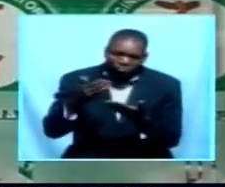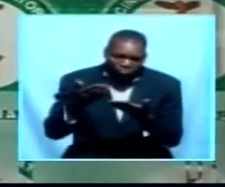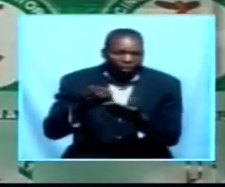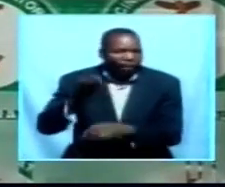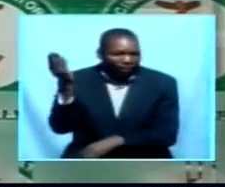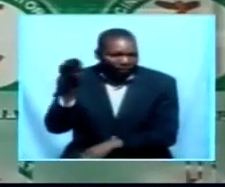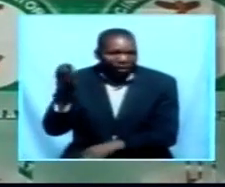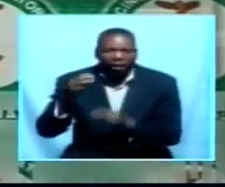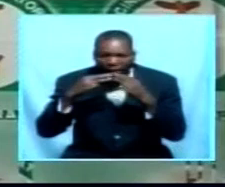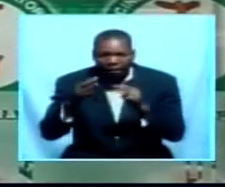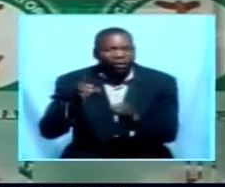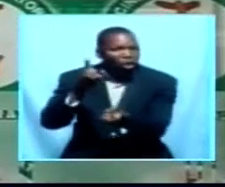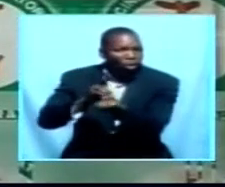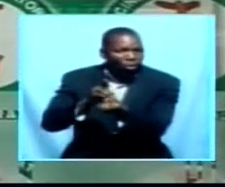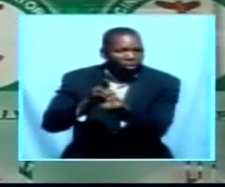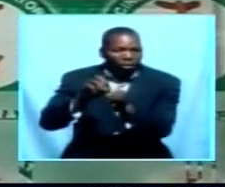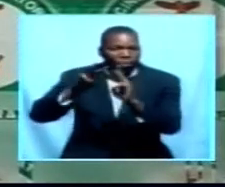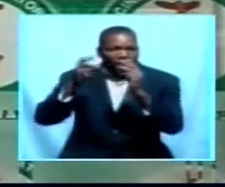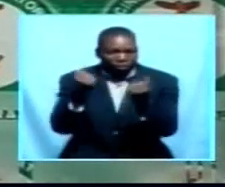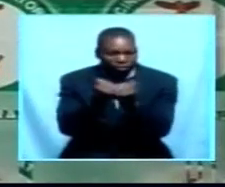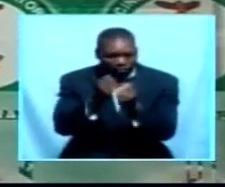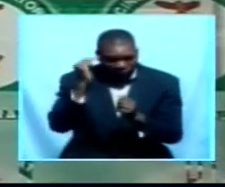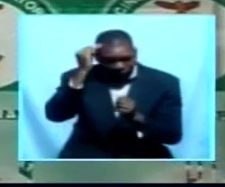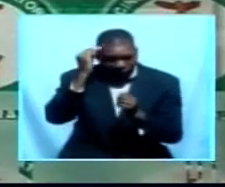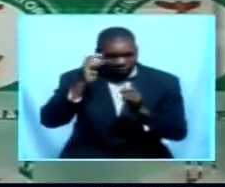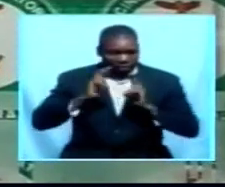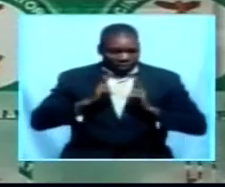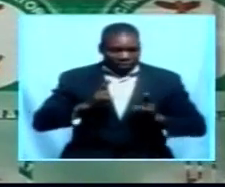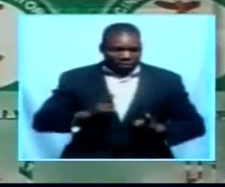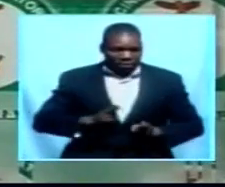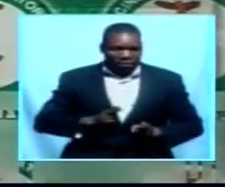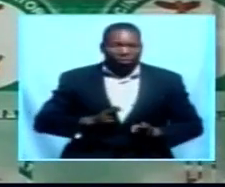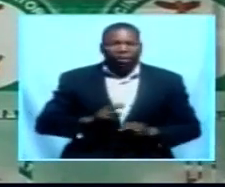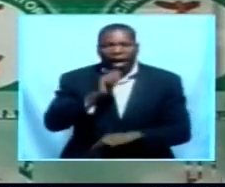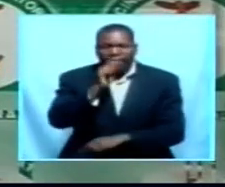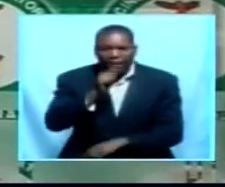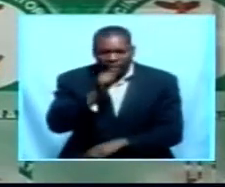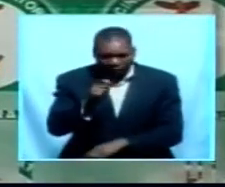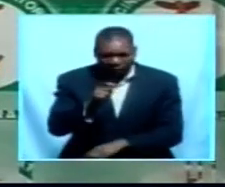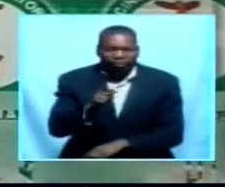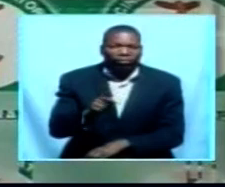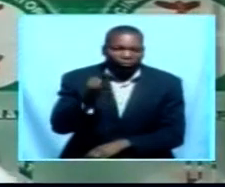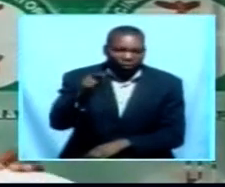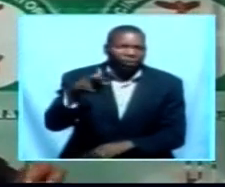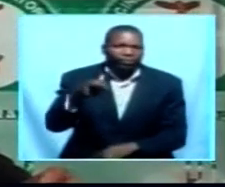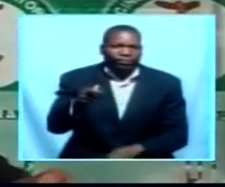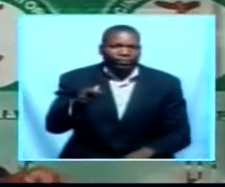presentation to the media at a Ministry of Health media orientation workshop on the measles rubella vaccine.